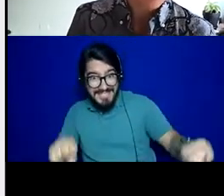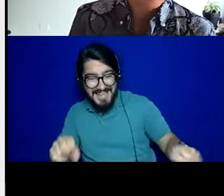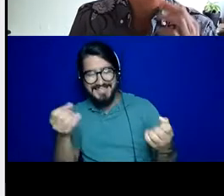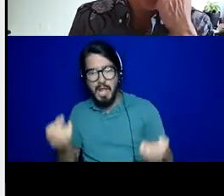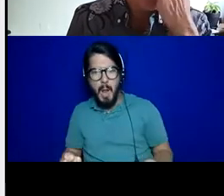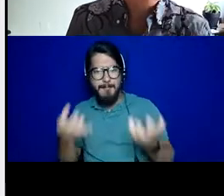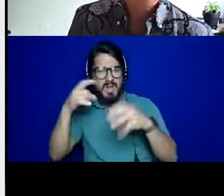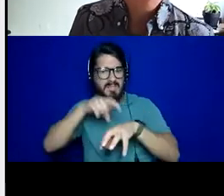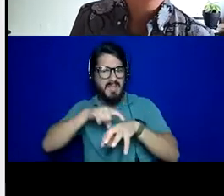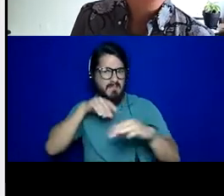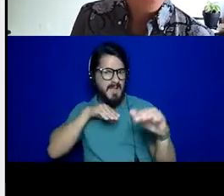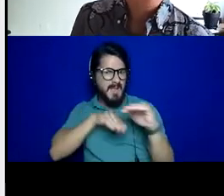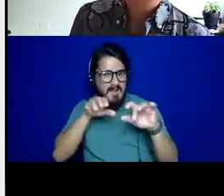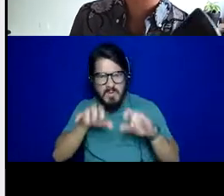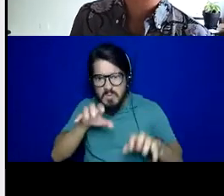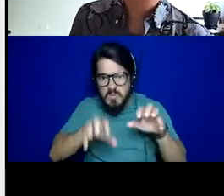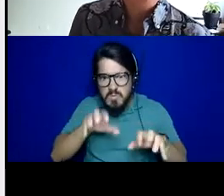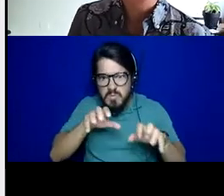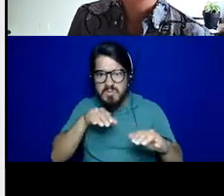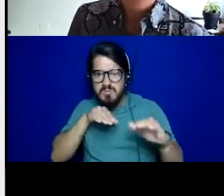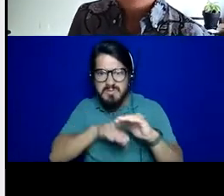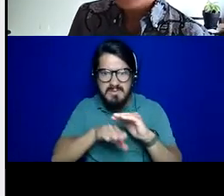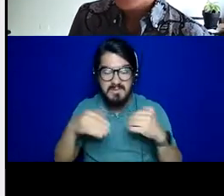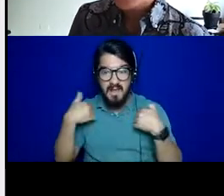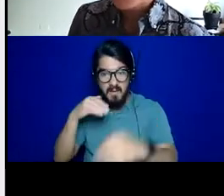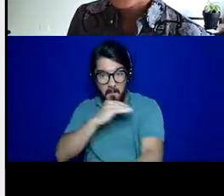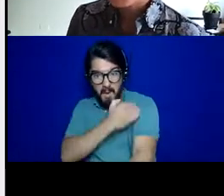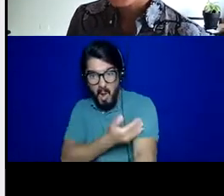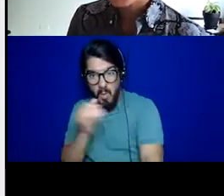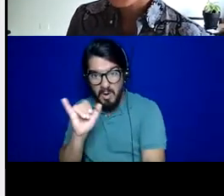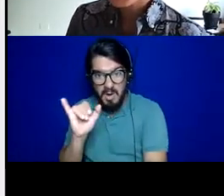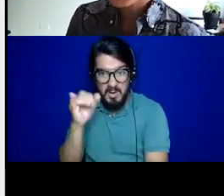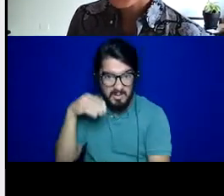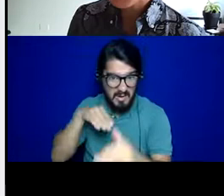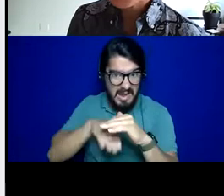good are they? Or how much power do they have to get into my device?